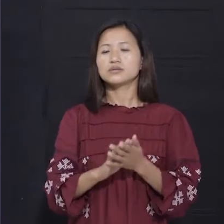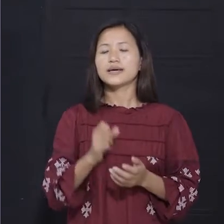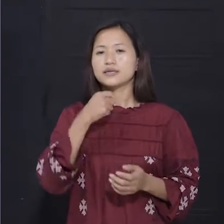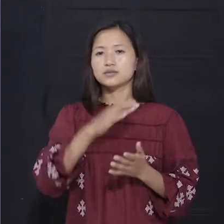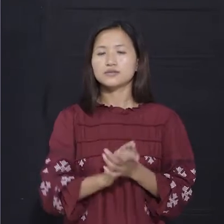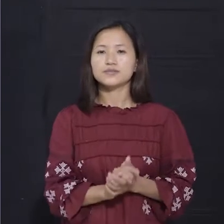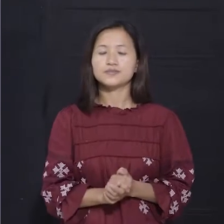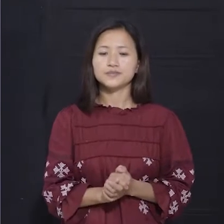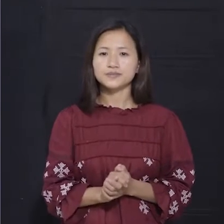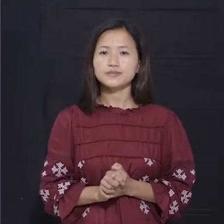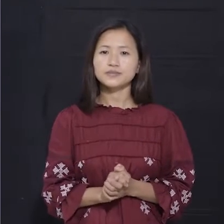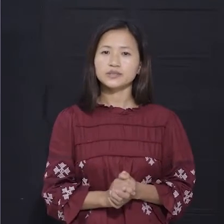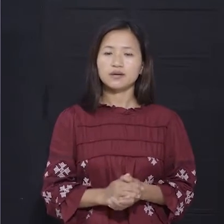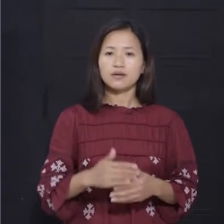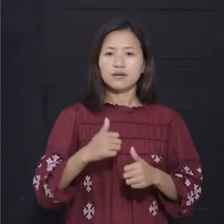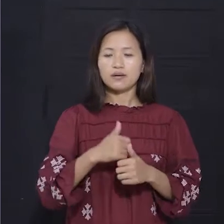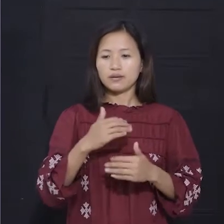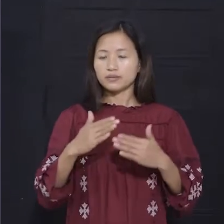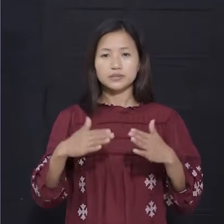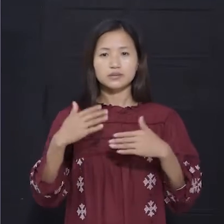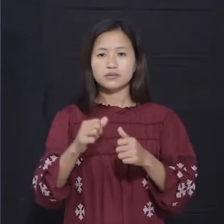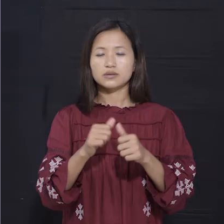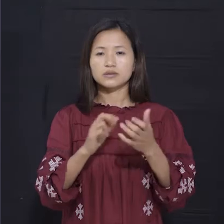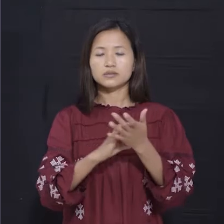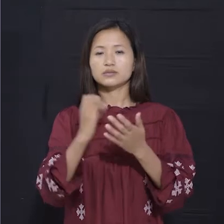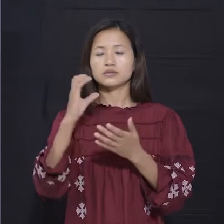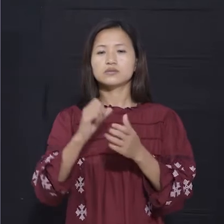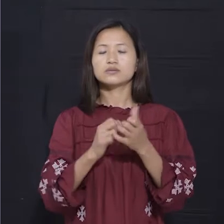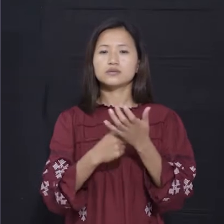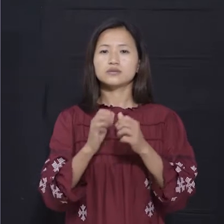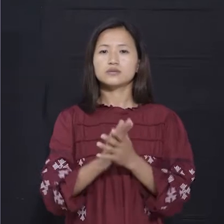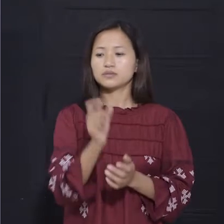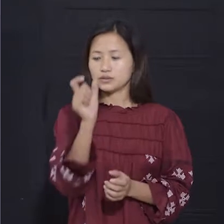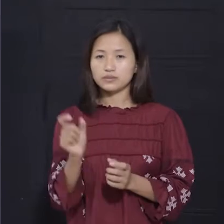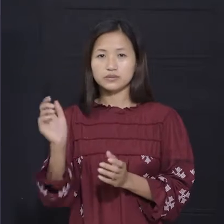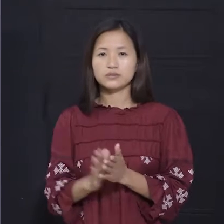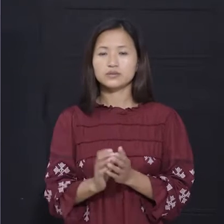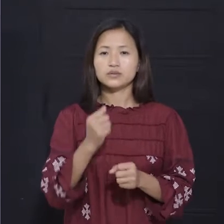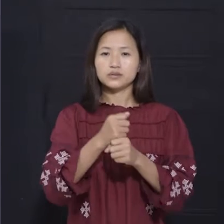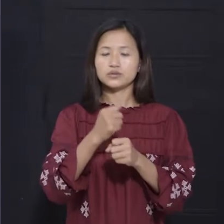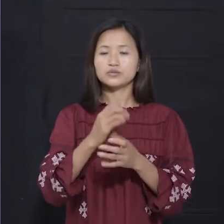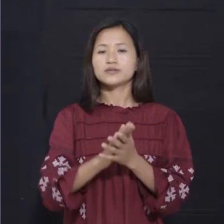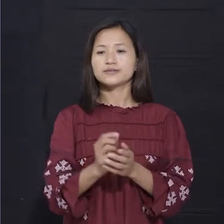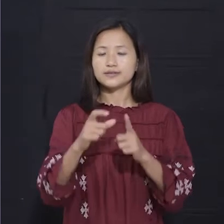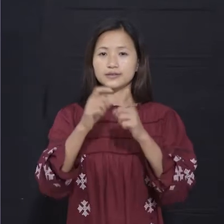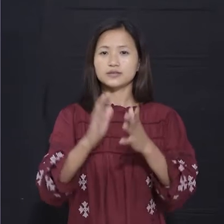now. So according to Farhan, he said that the people in the Gupta dynasty, they were